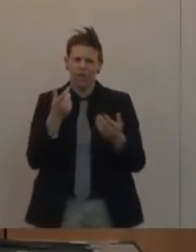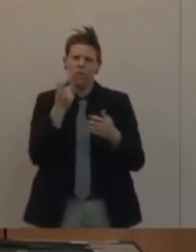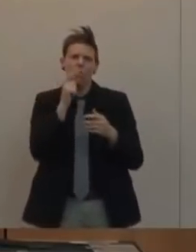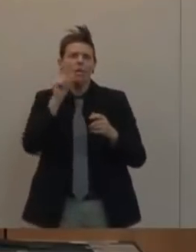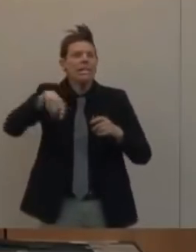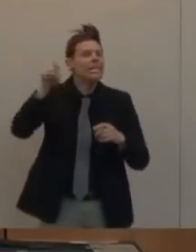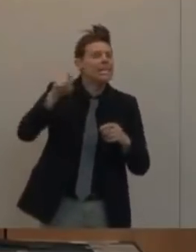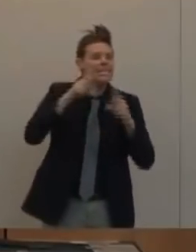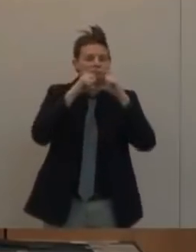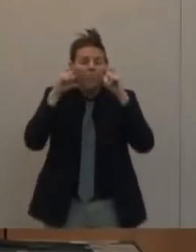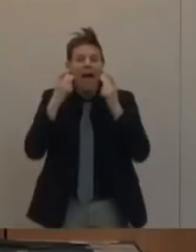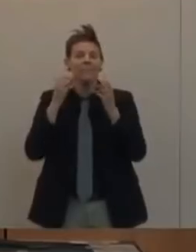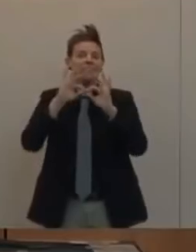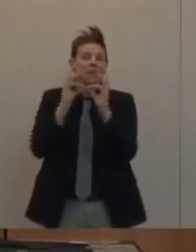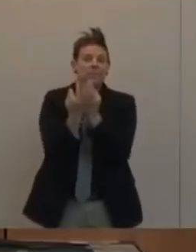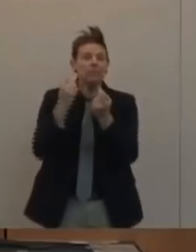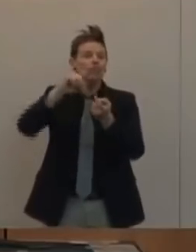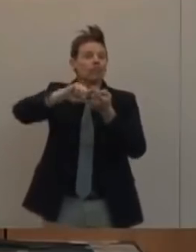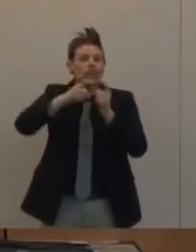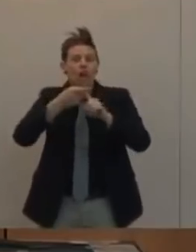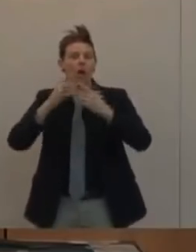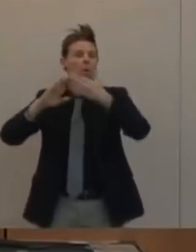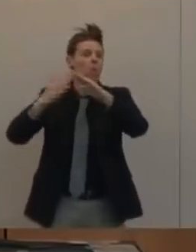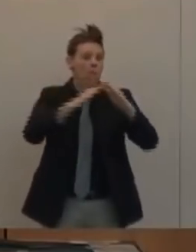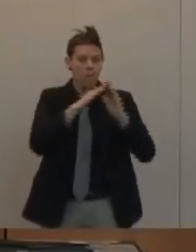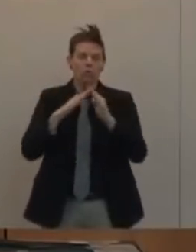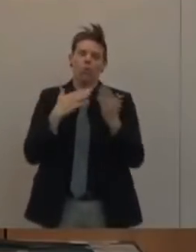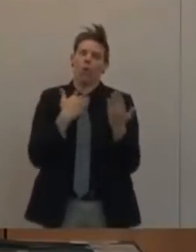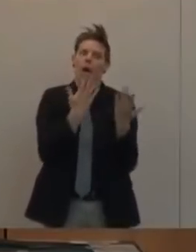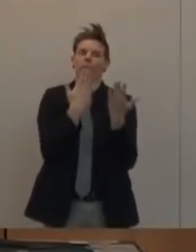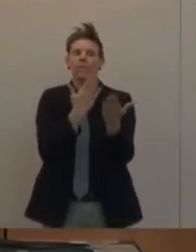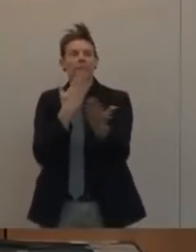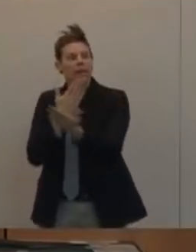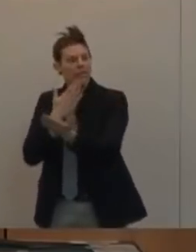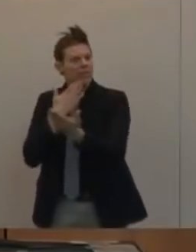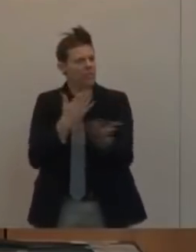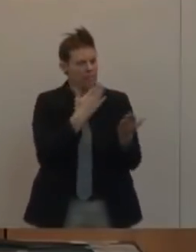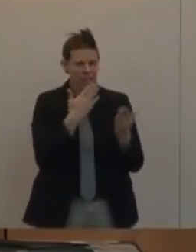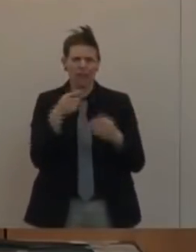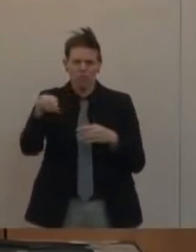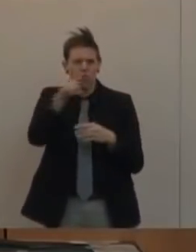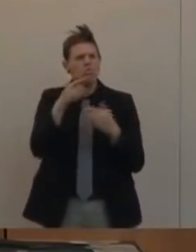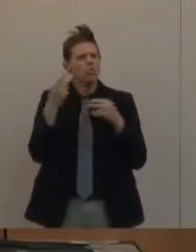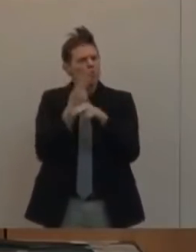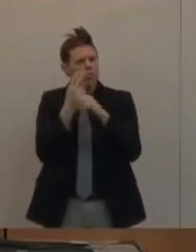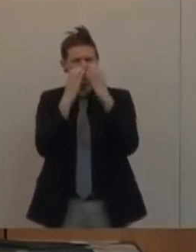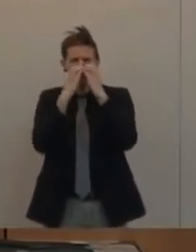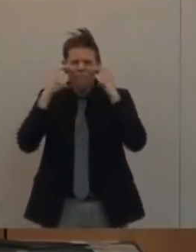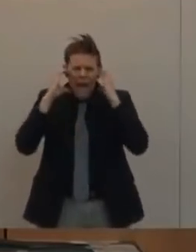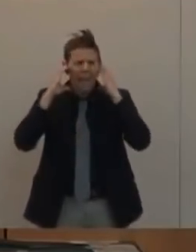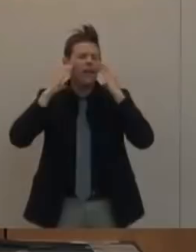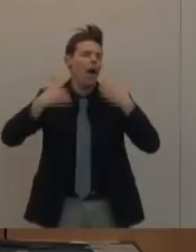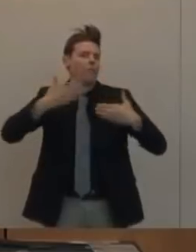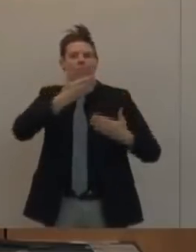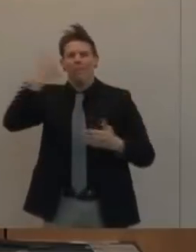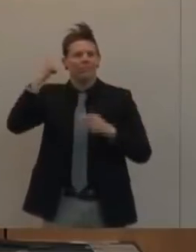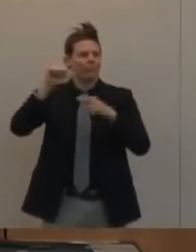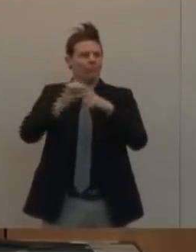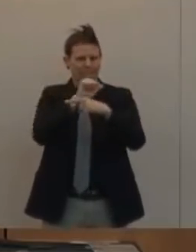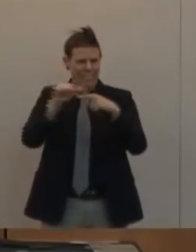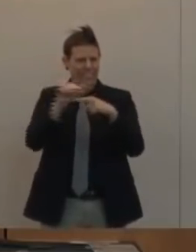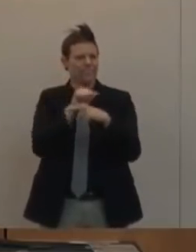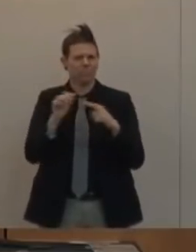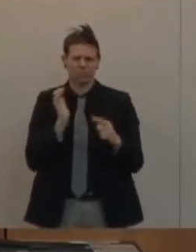needs them. And we do think that it is a best practice tool, and we want to encourage and